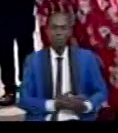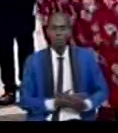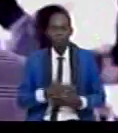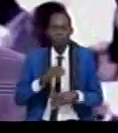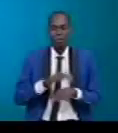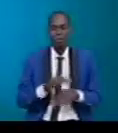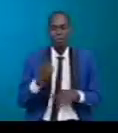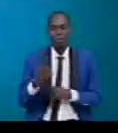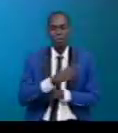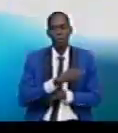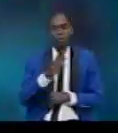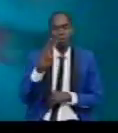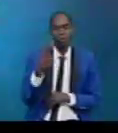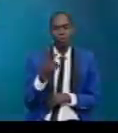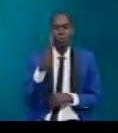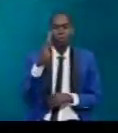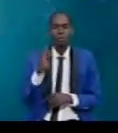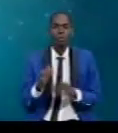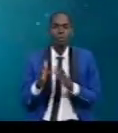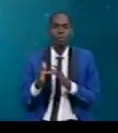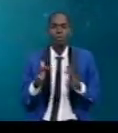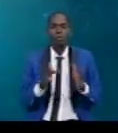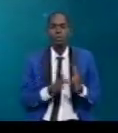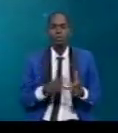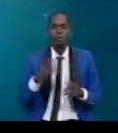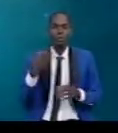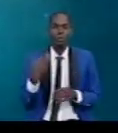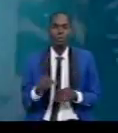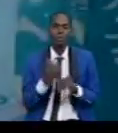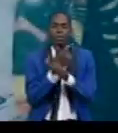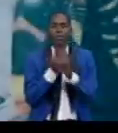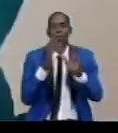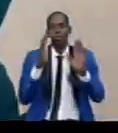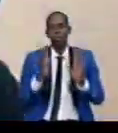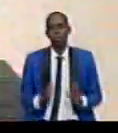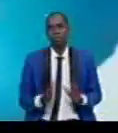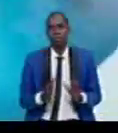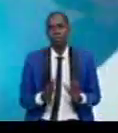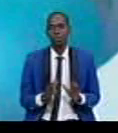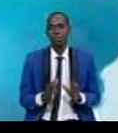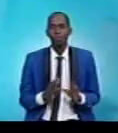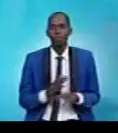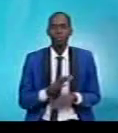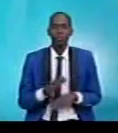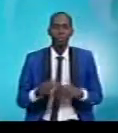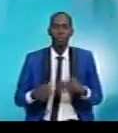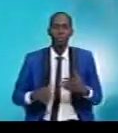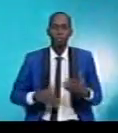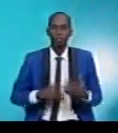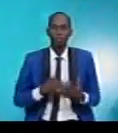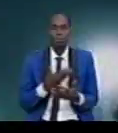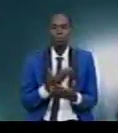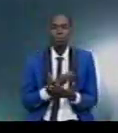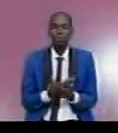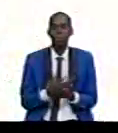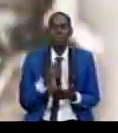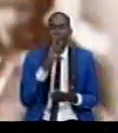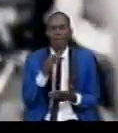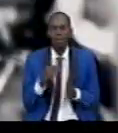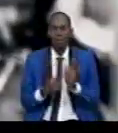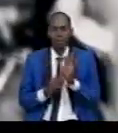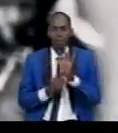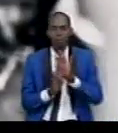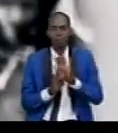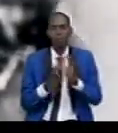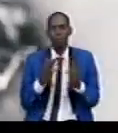two by Jesus, the Liberator. All these are a foretaste of what's coming. And now, for the